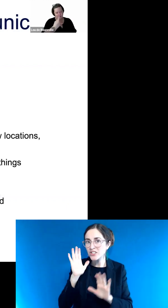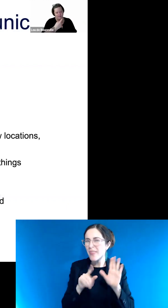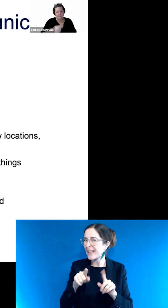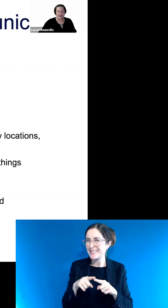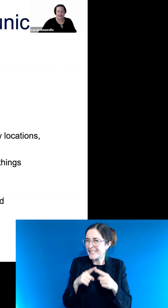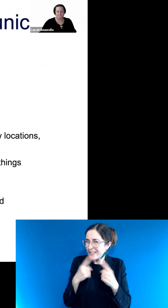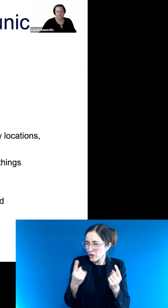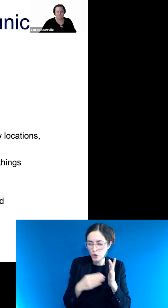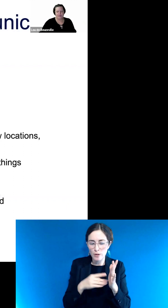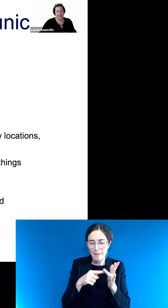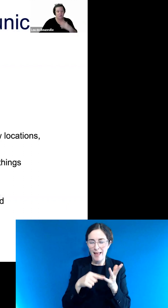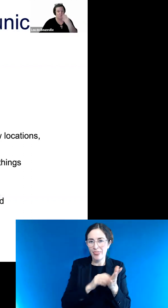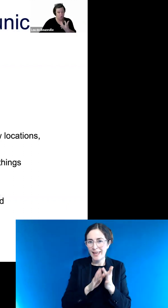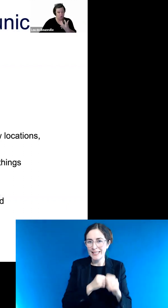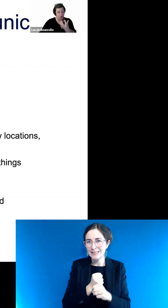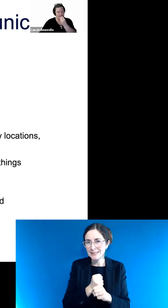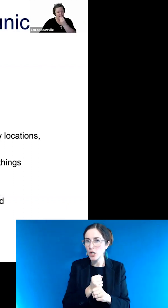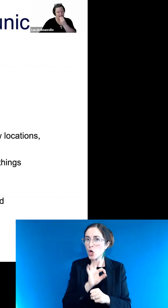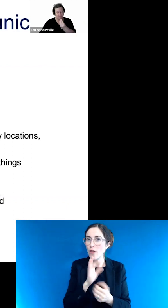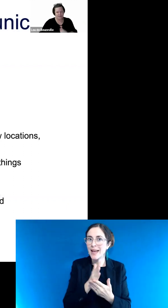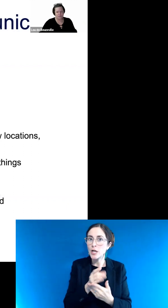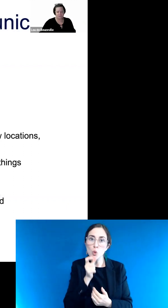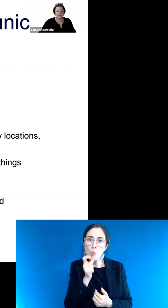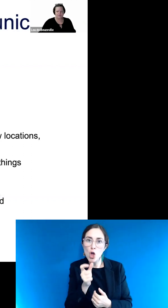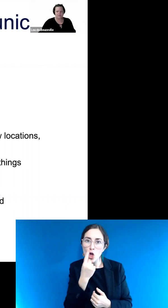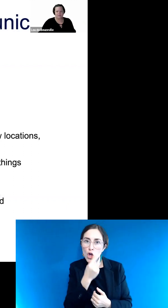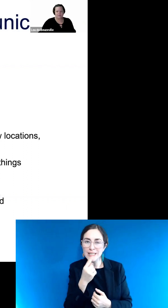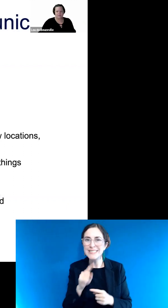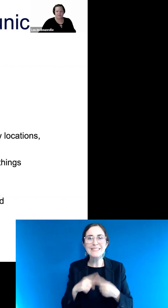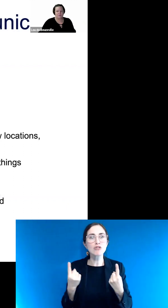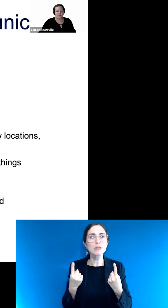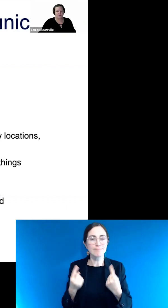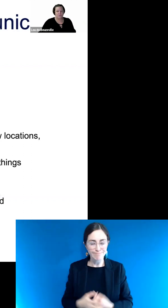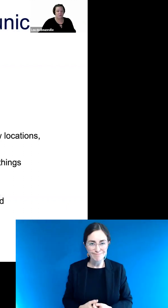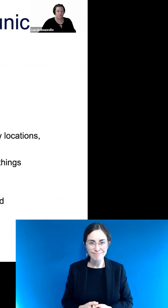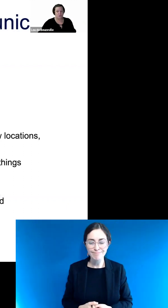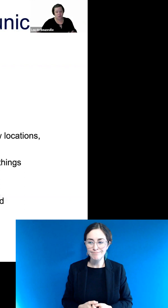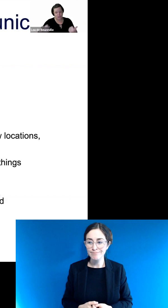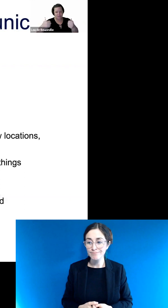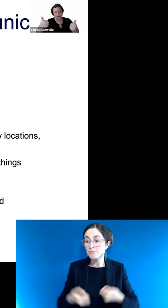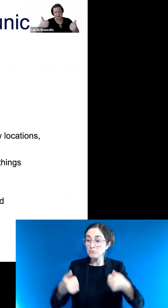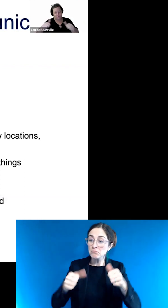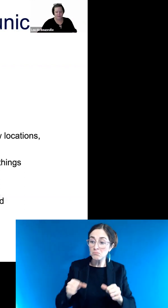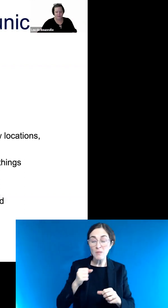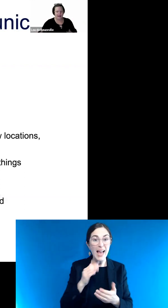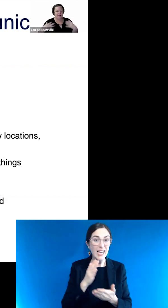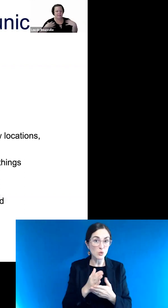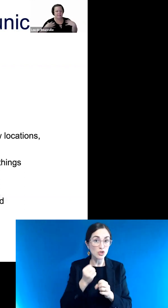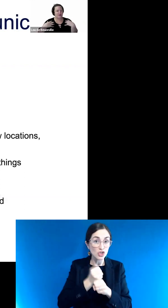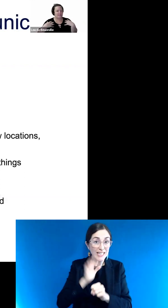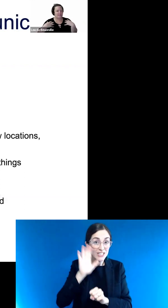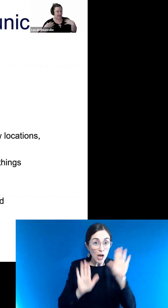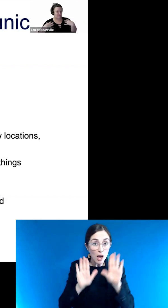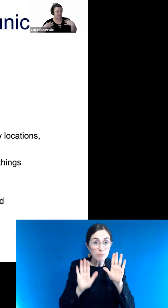to mouthing an actual word, but it has information. They'll also use gestures like would, whatever,